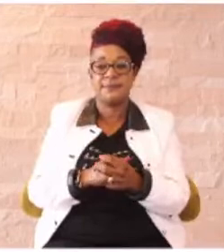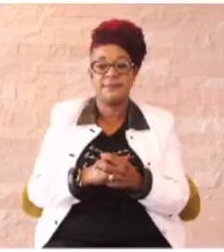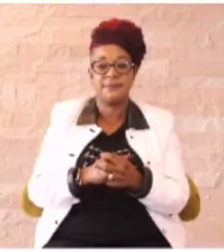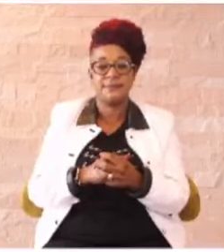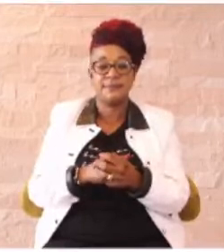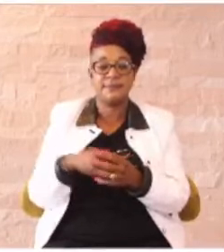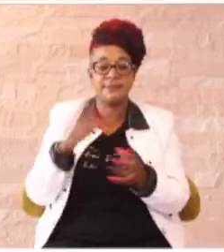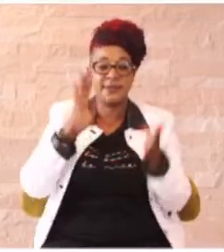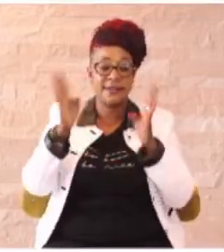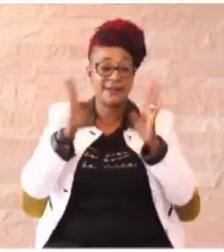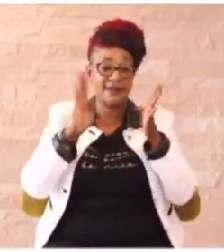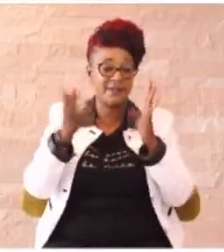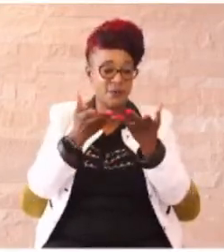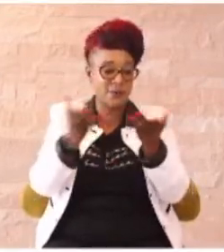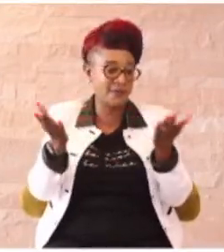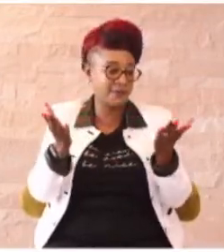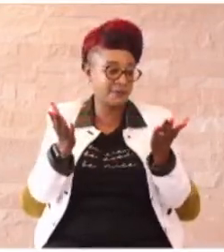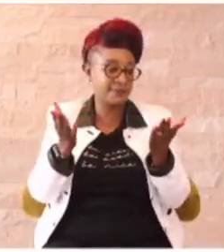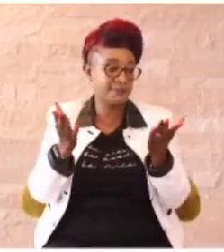Hi, everyone.